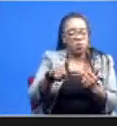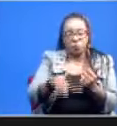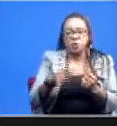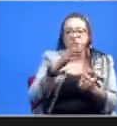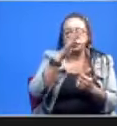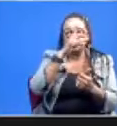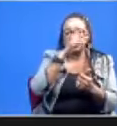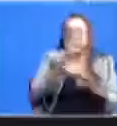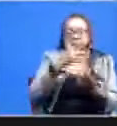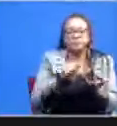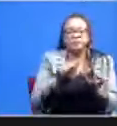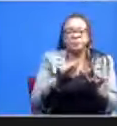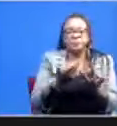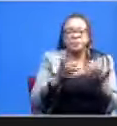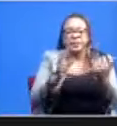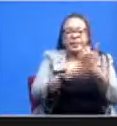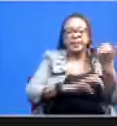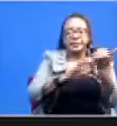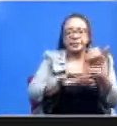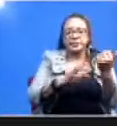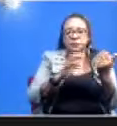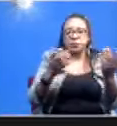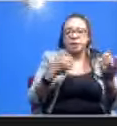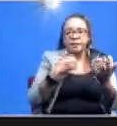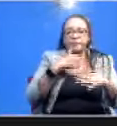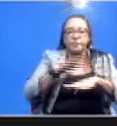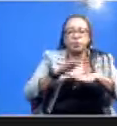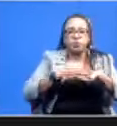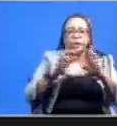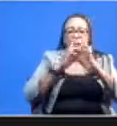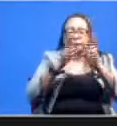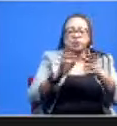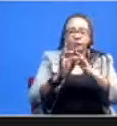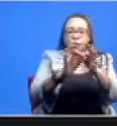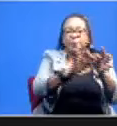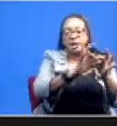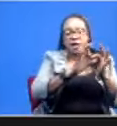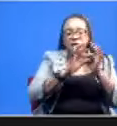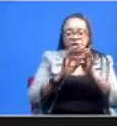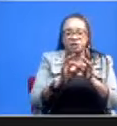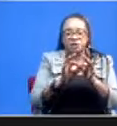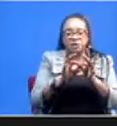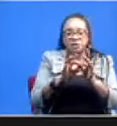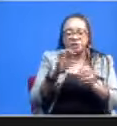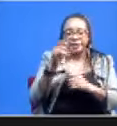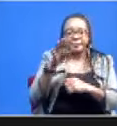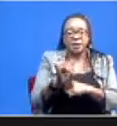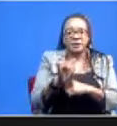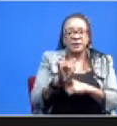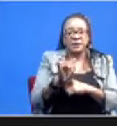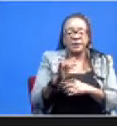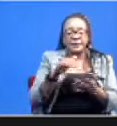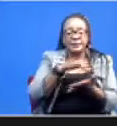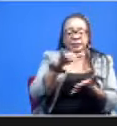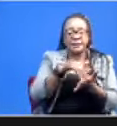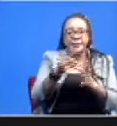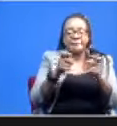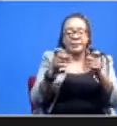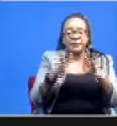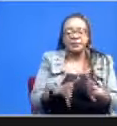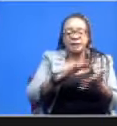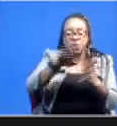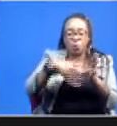been reported so far. As a country, we received very good reports of cooperation by the center